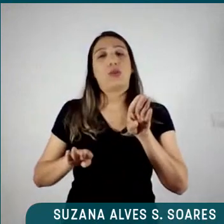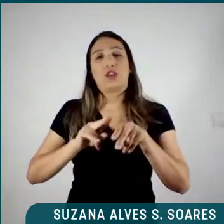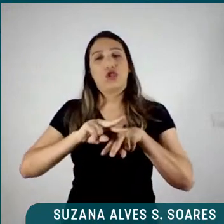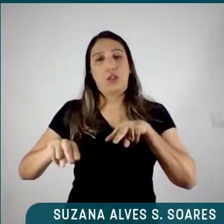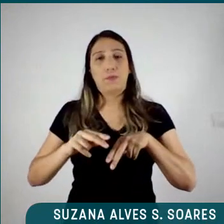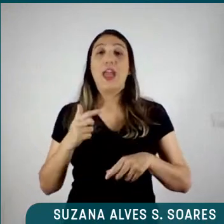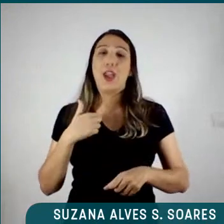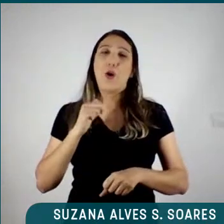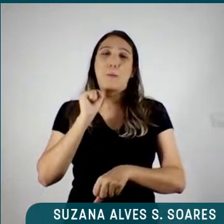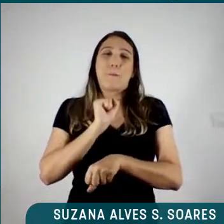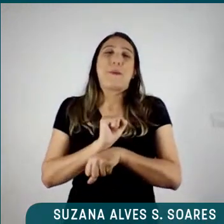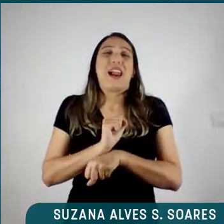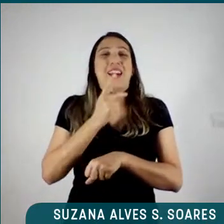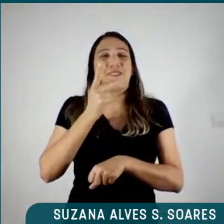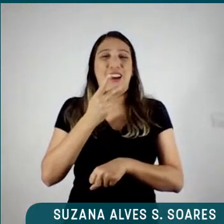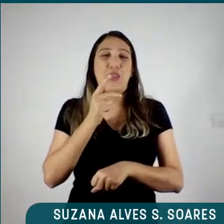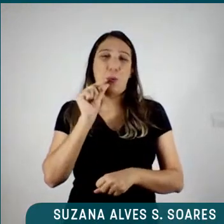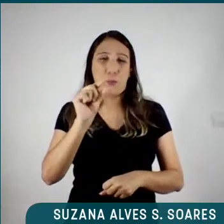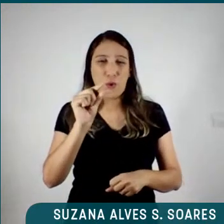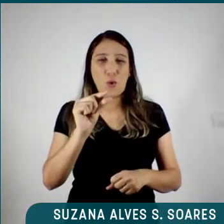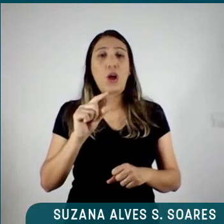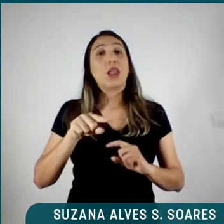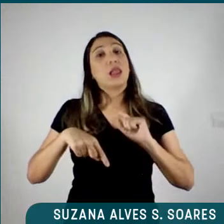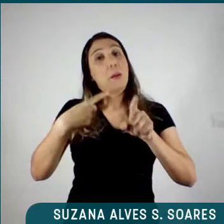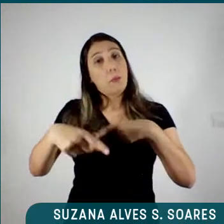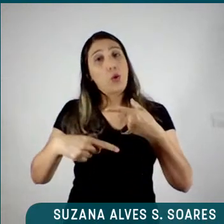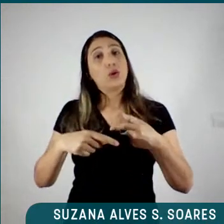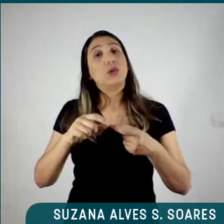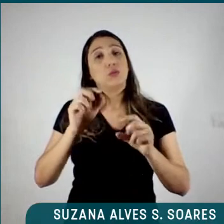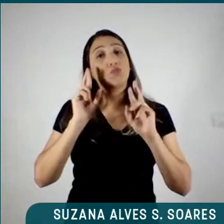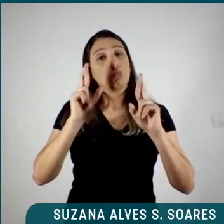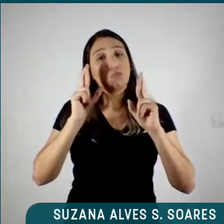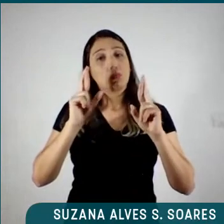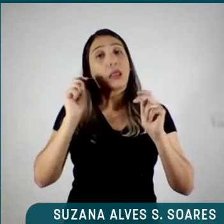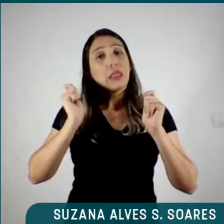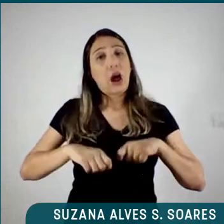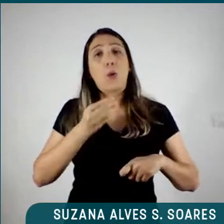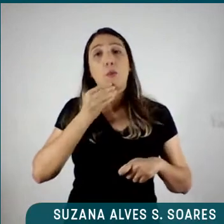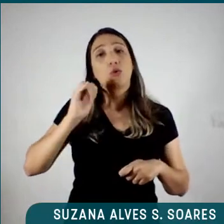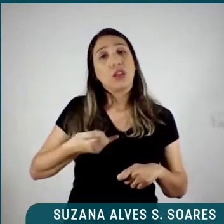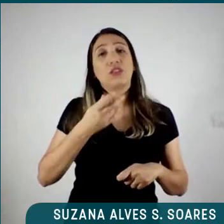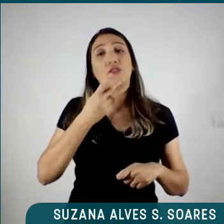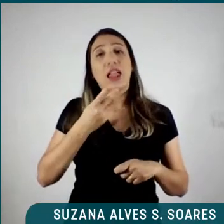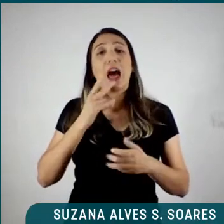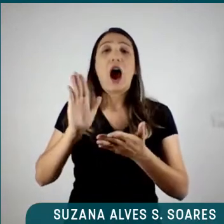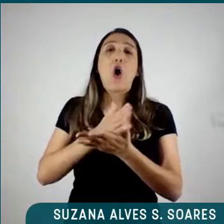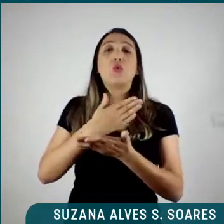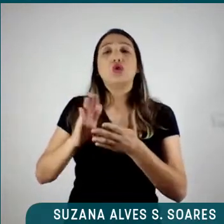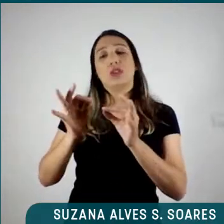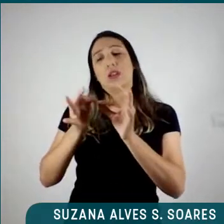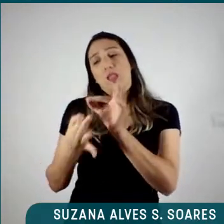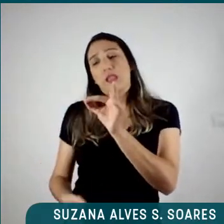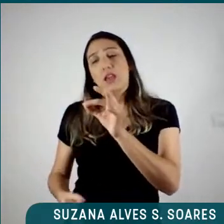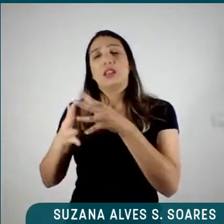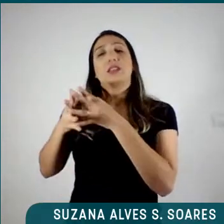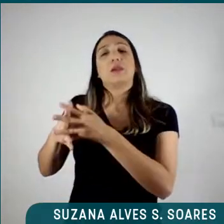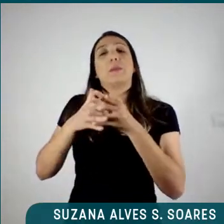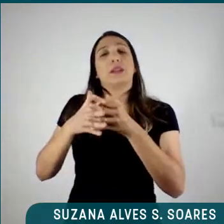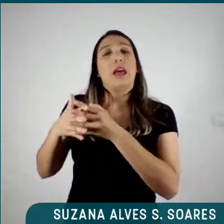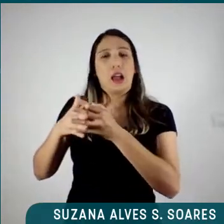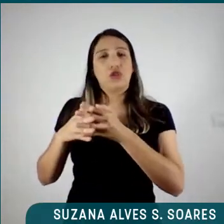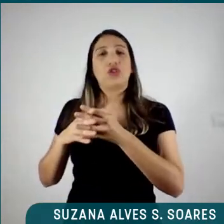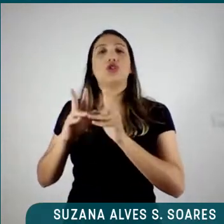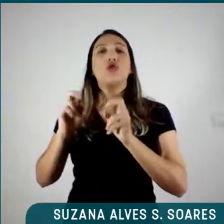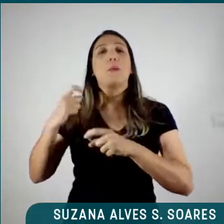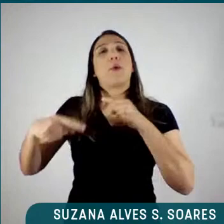makes it difficult to reduce these inequalities. I will stop here, and later on, I hope that later on